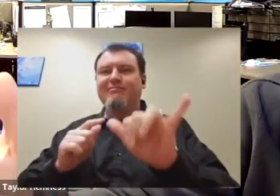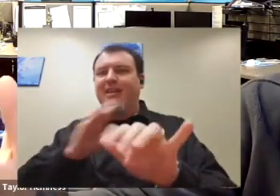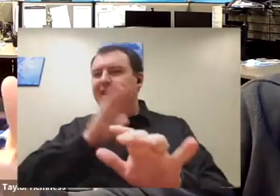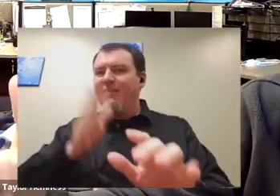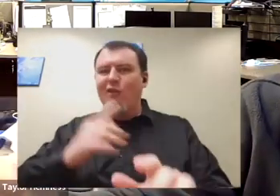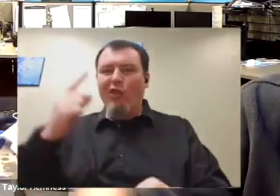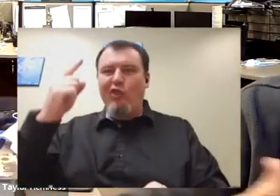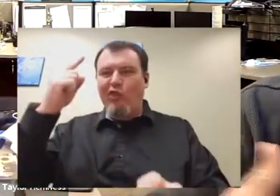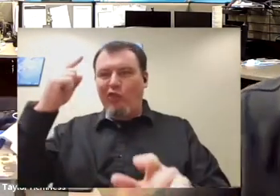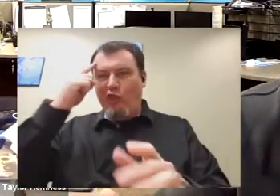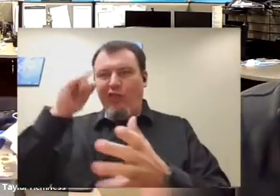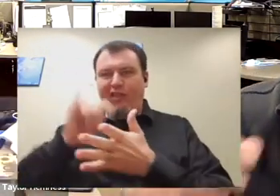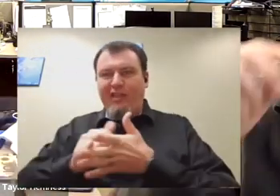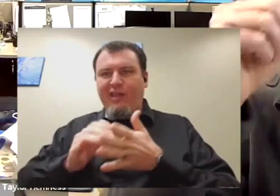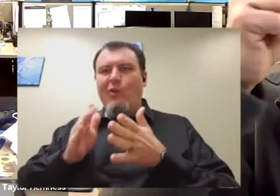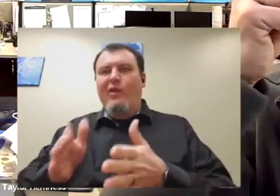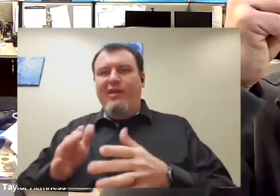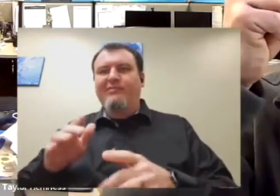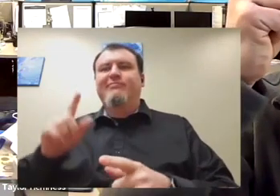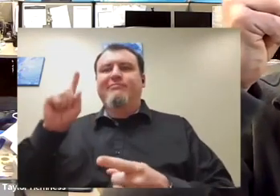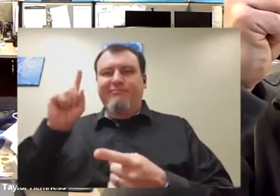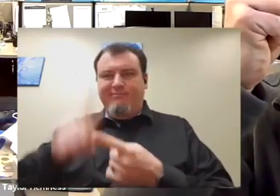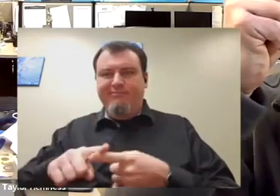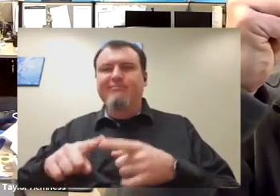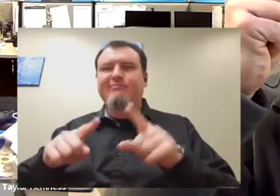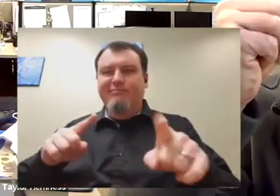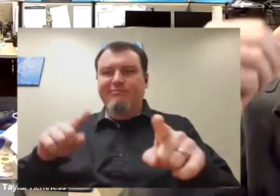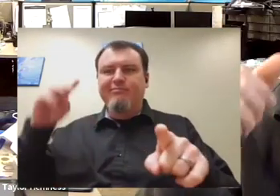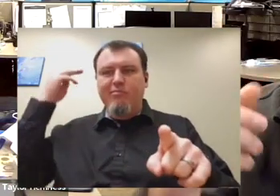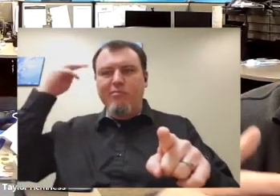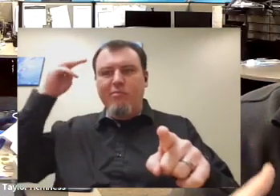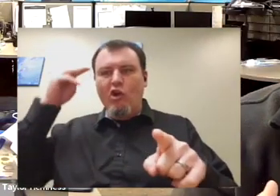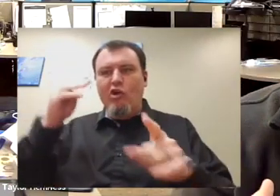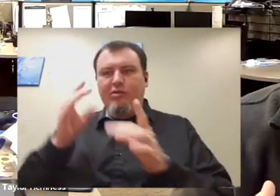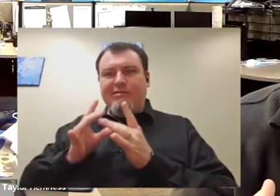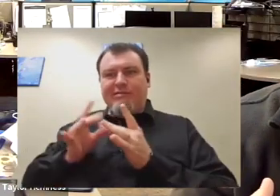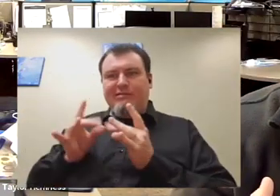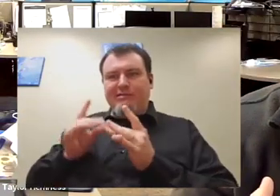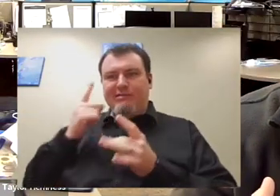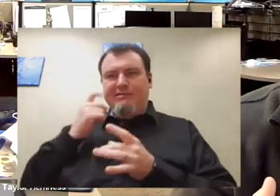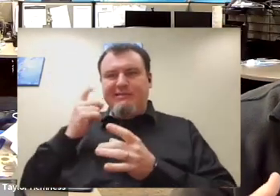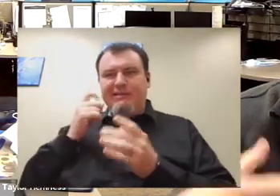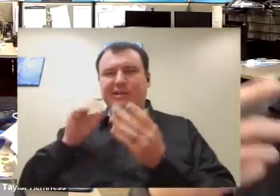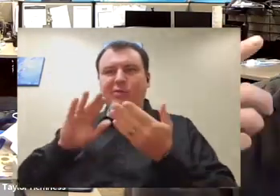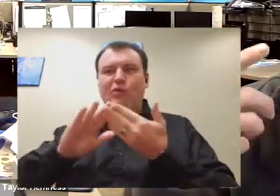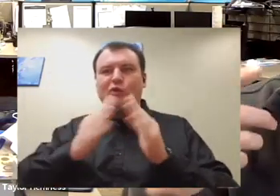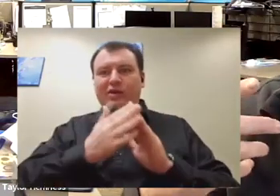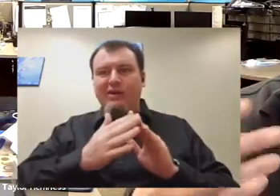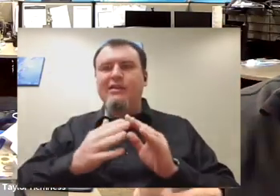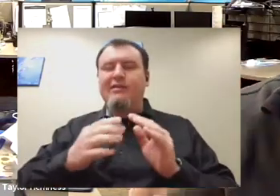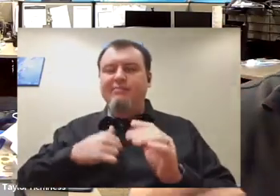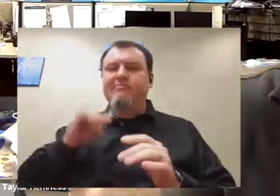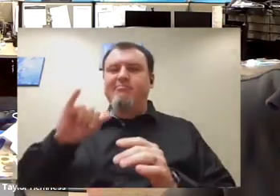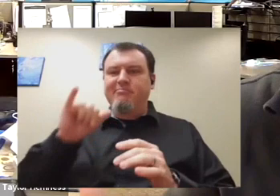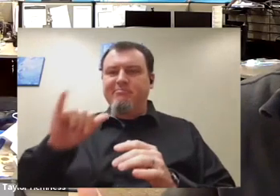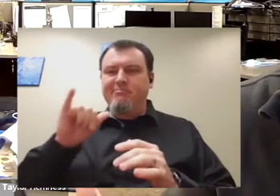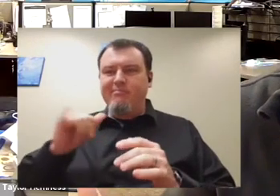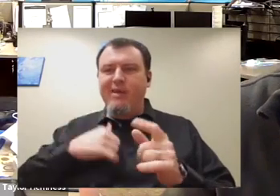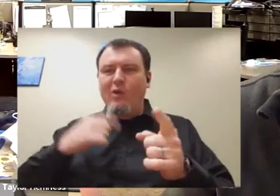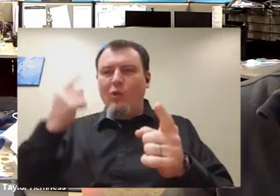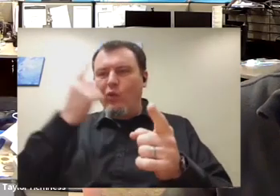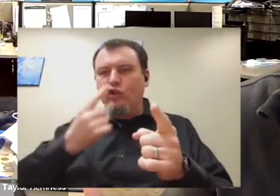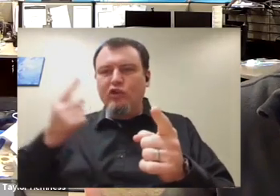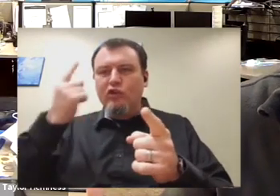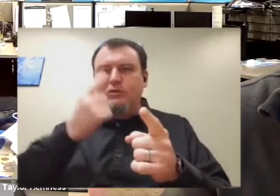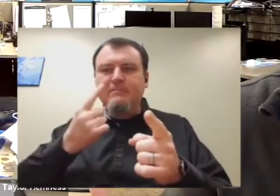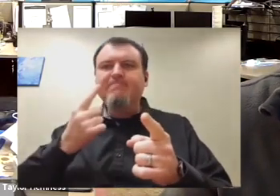with in a church setting are no longer speaking the same language as me. And I'd never thought of